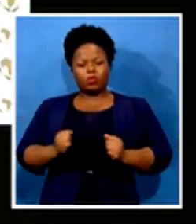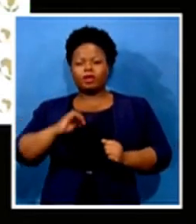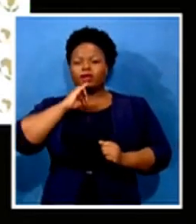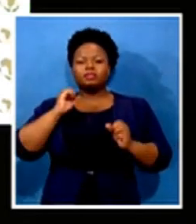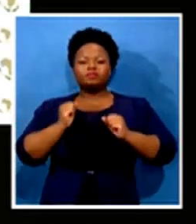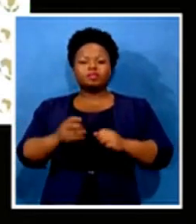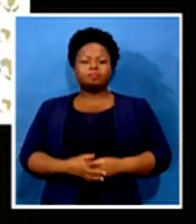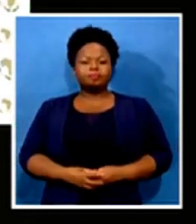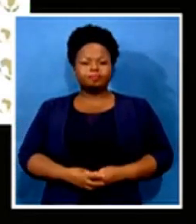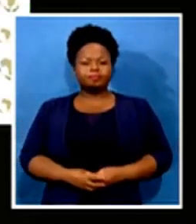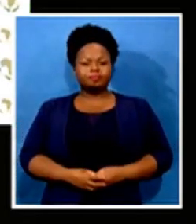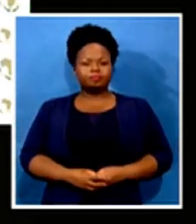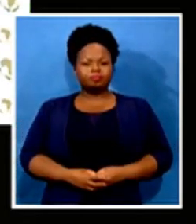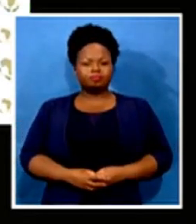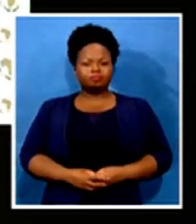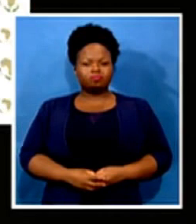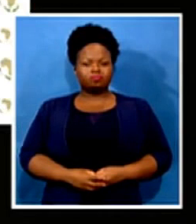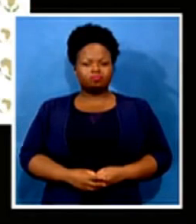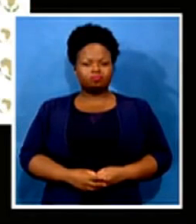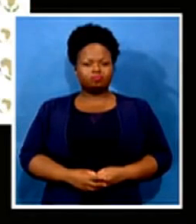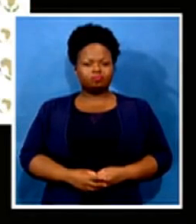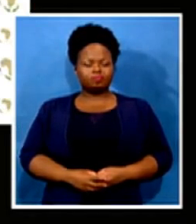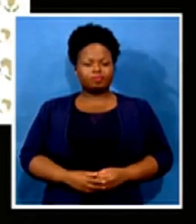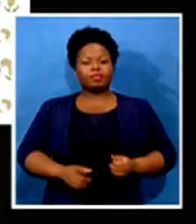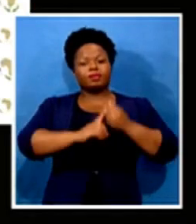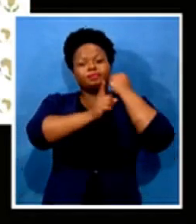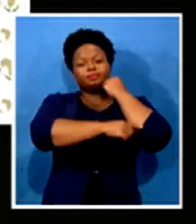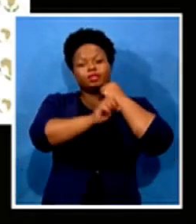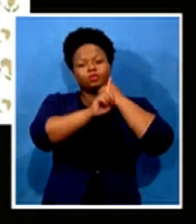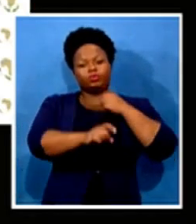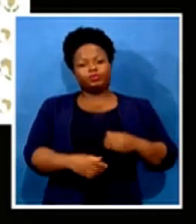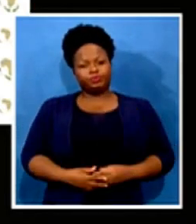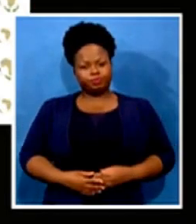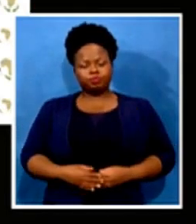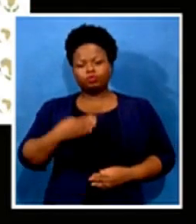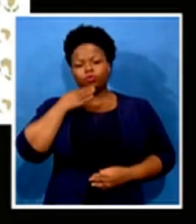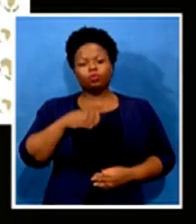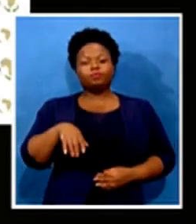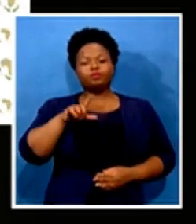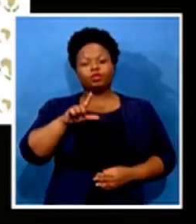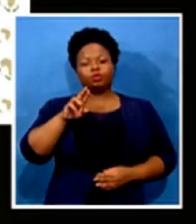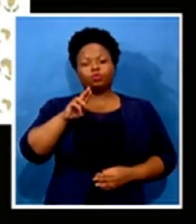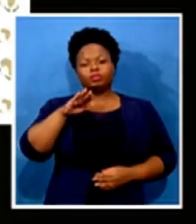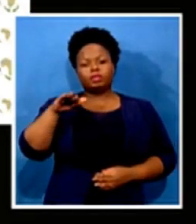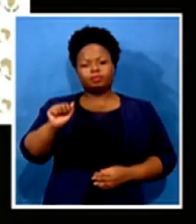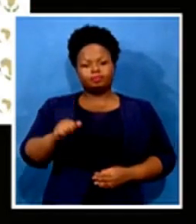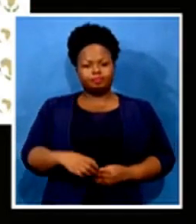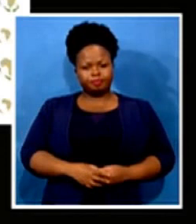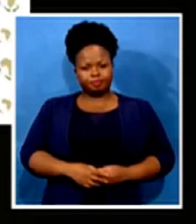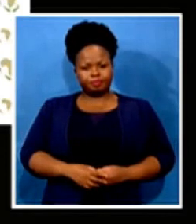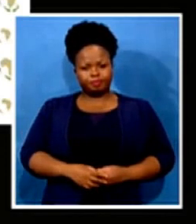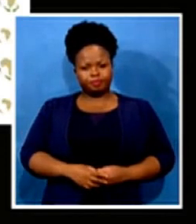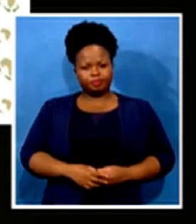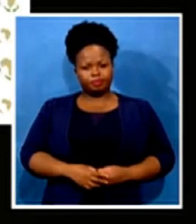Then we come now to the last question from Lusa, and the first part of that question is